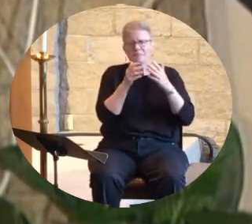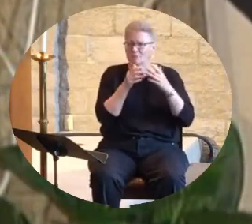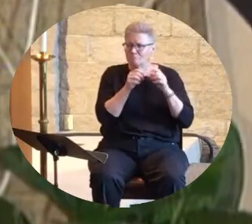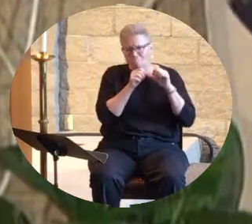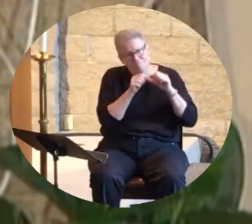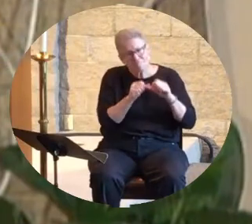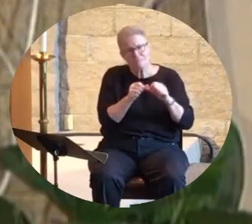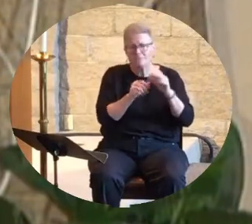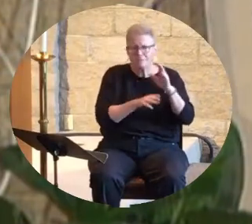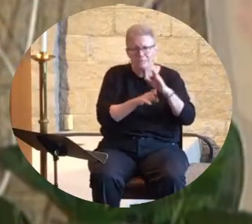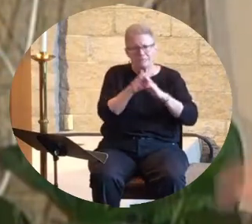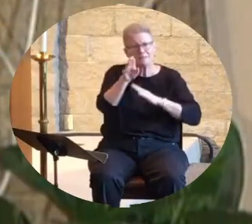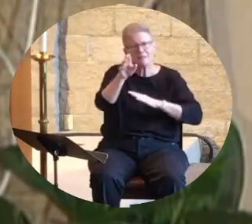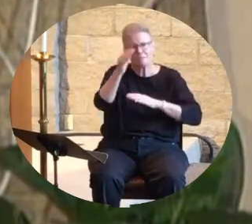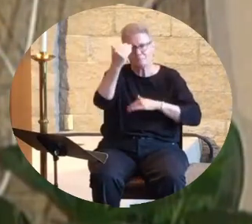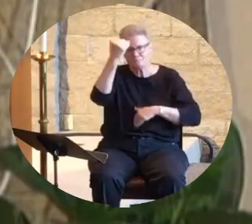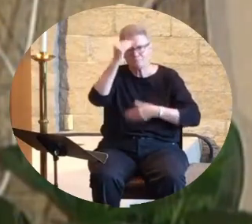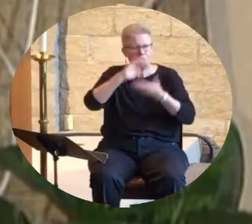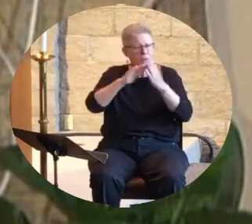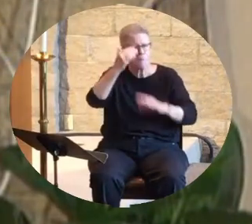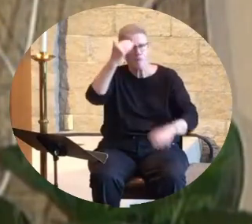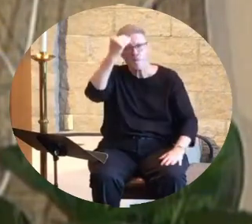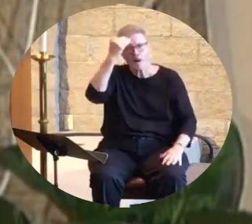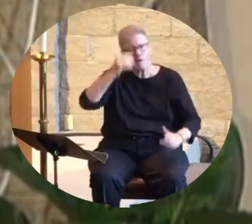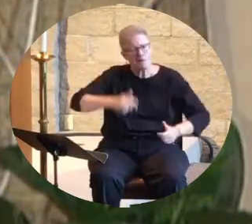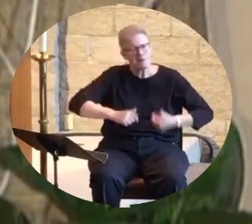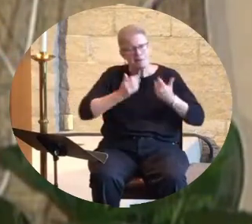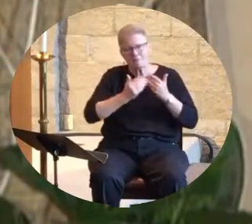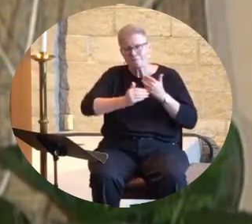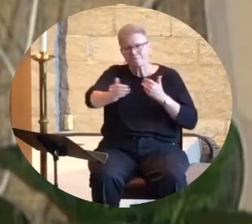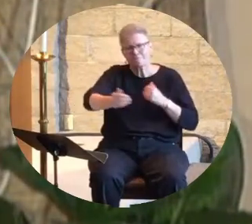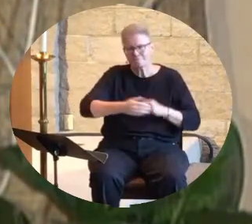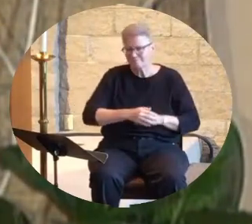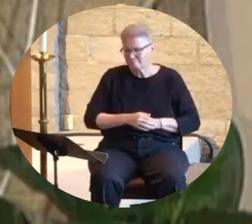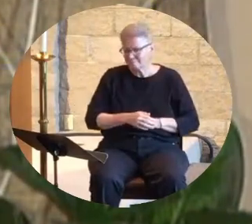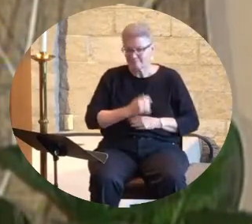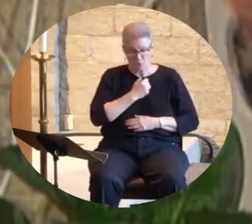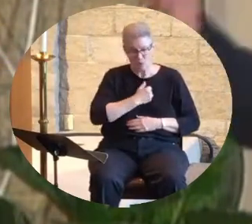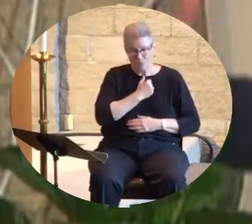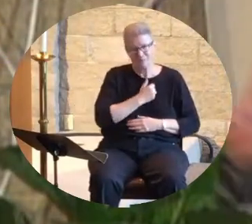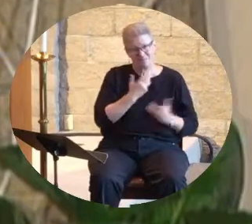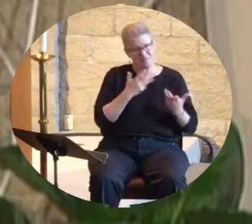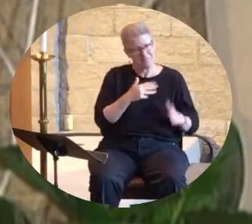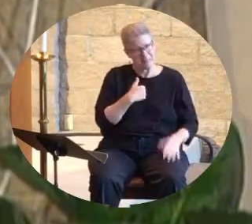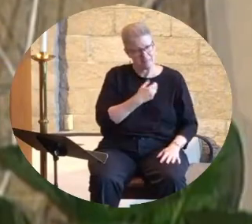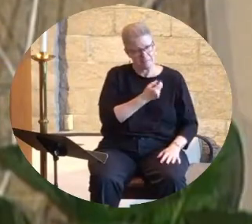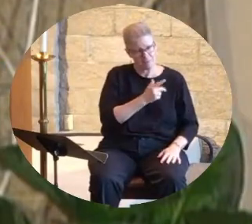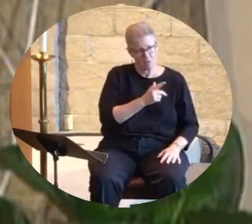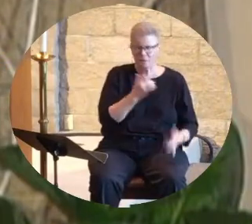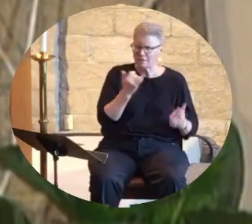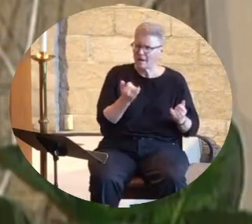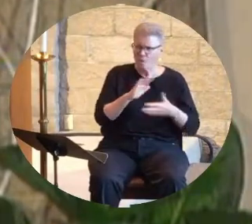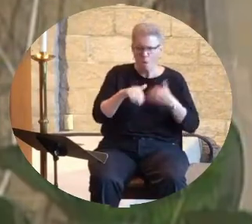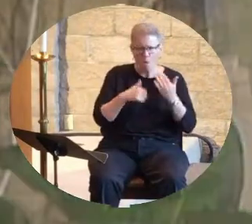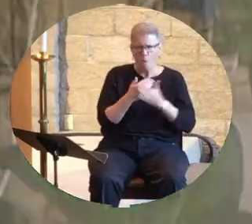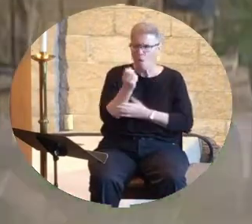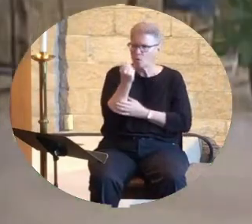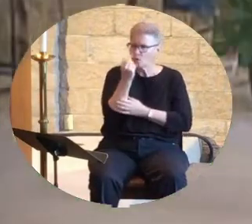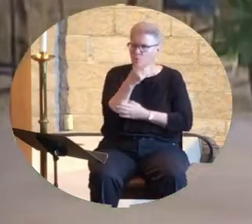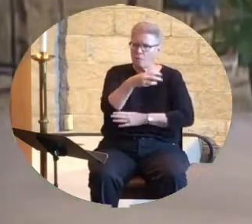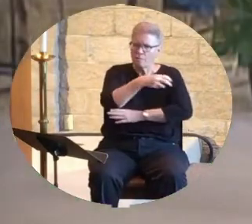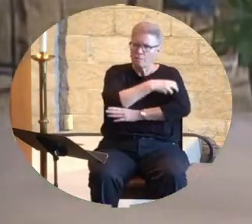and to build ourselves in consciousness. So regrets, I've had a few. We've gone through all 12 of these powers in a matter